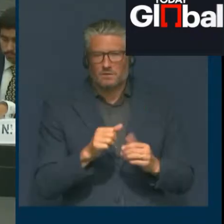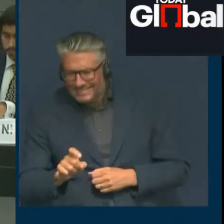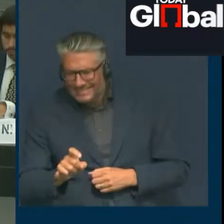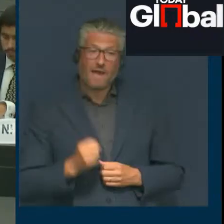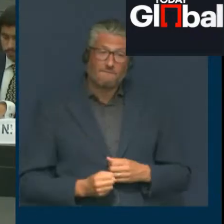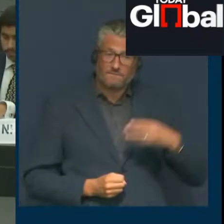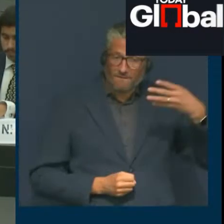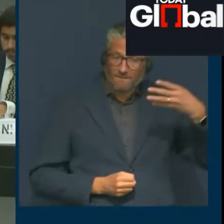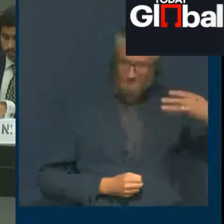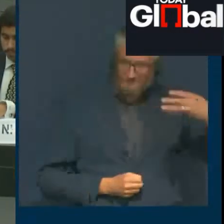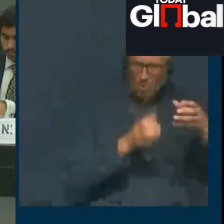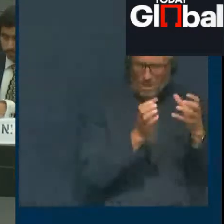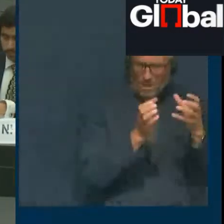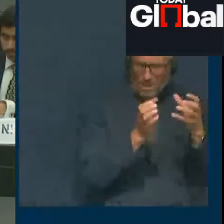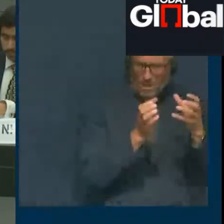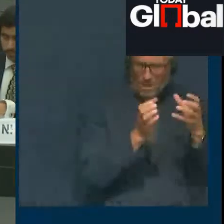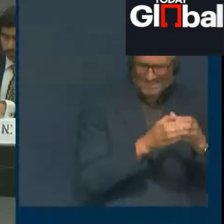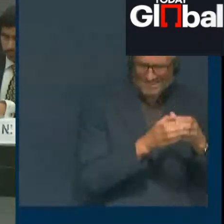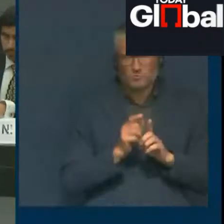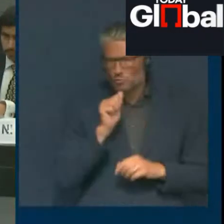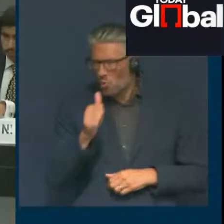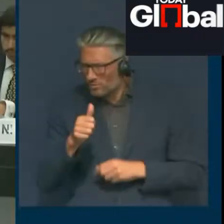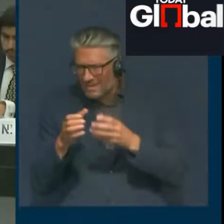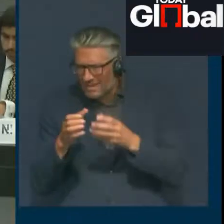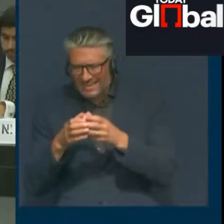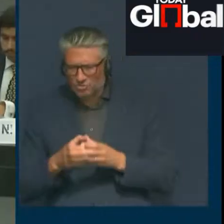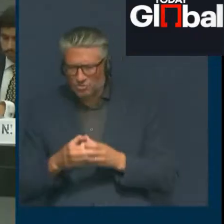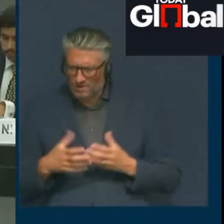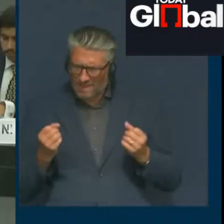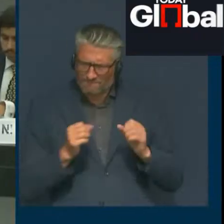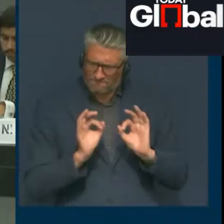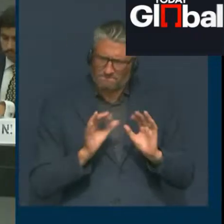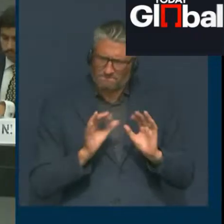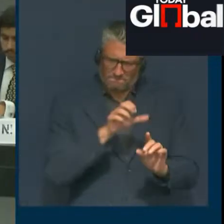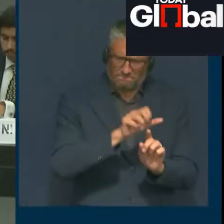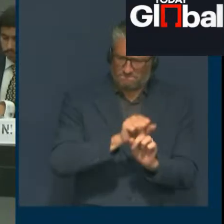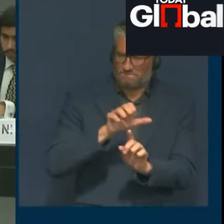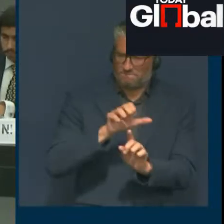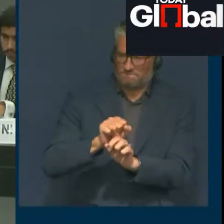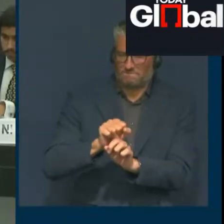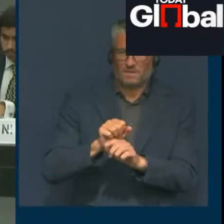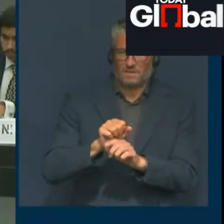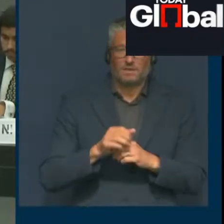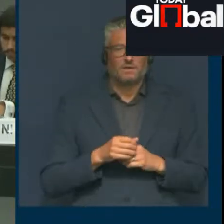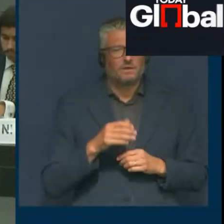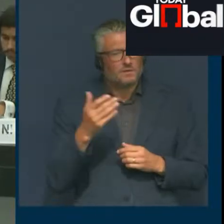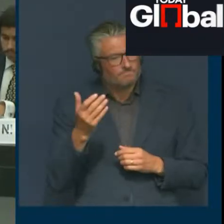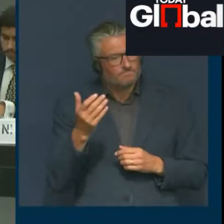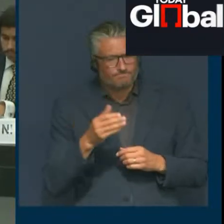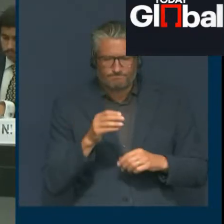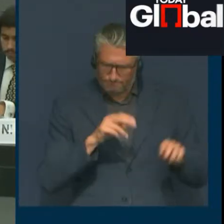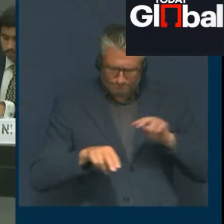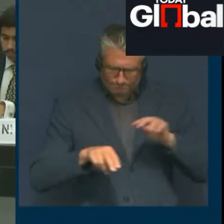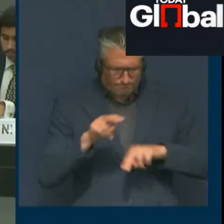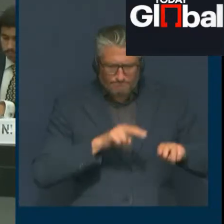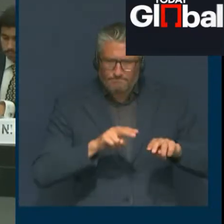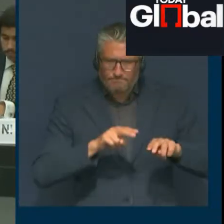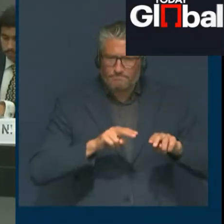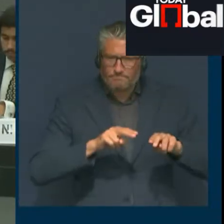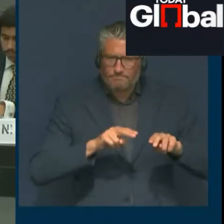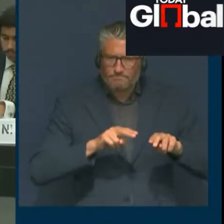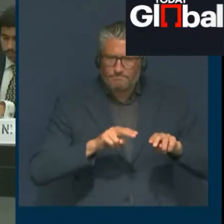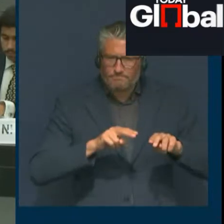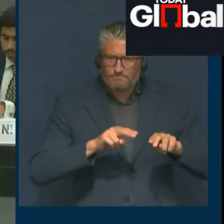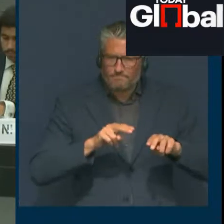alike. The outcomes of those assessments are being documented, as well as